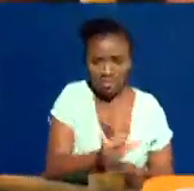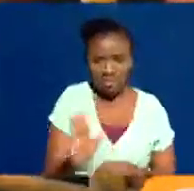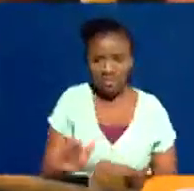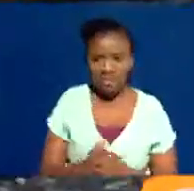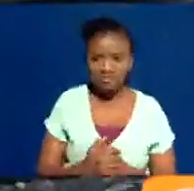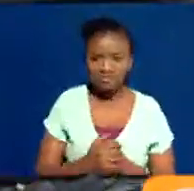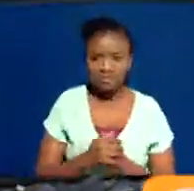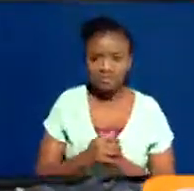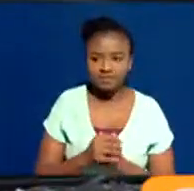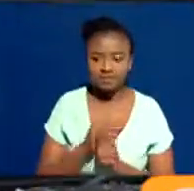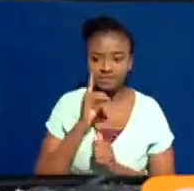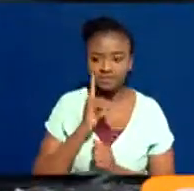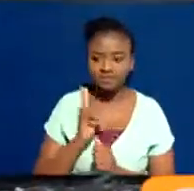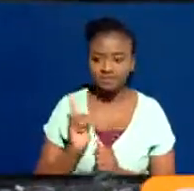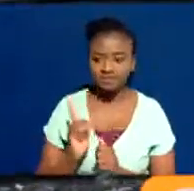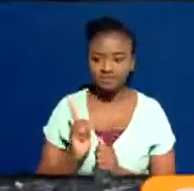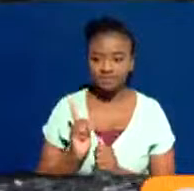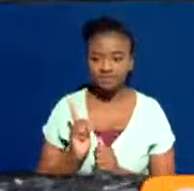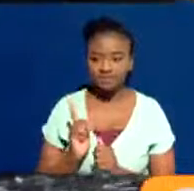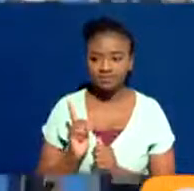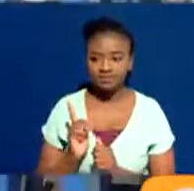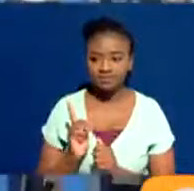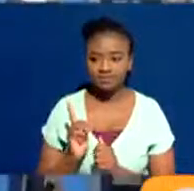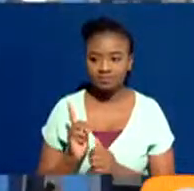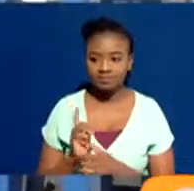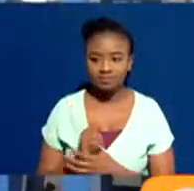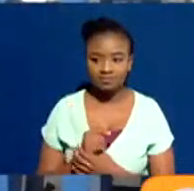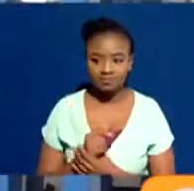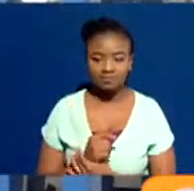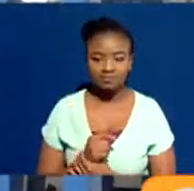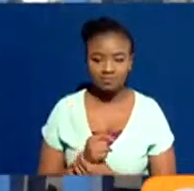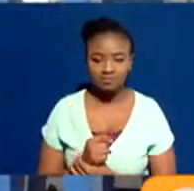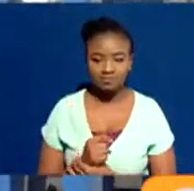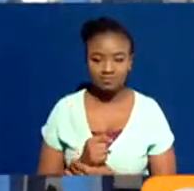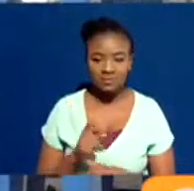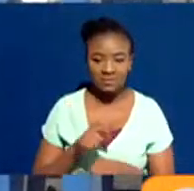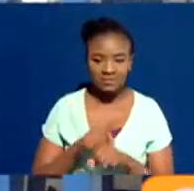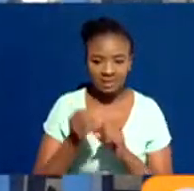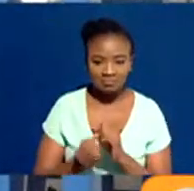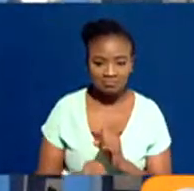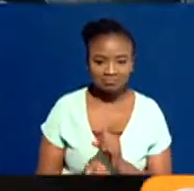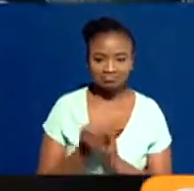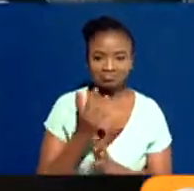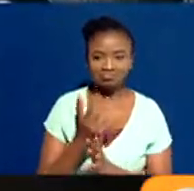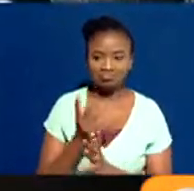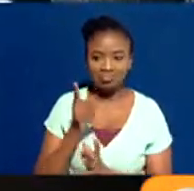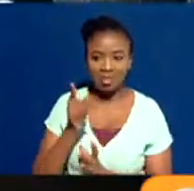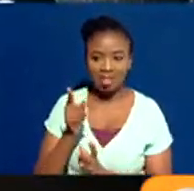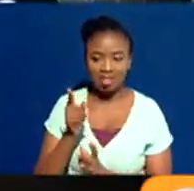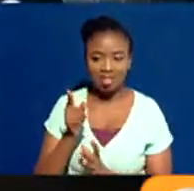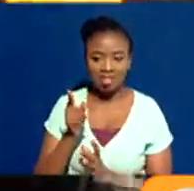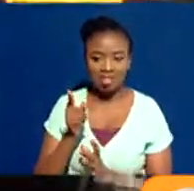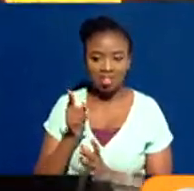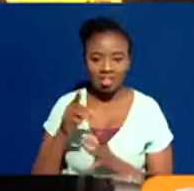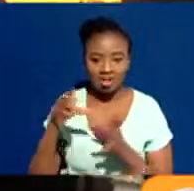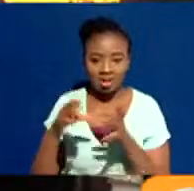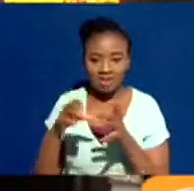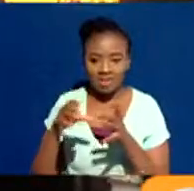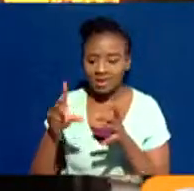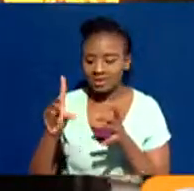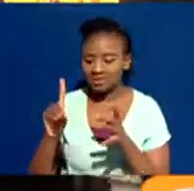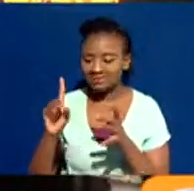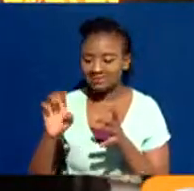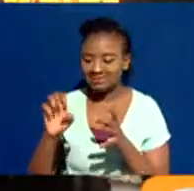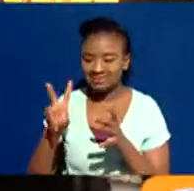TMT bars are the one we normally use for construction. During the unveiling of a multi-billion shillings Devki steel mill